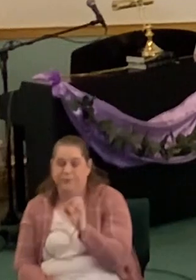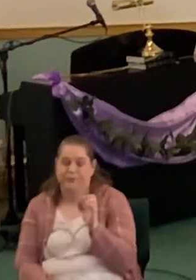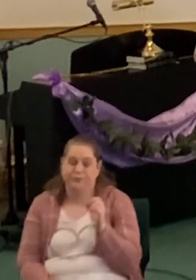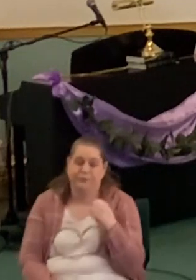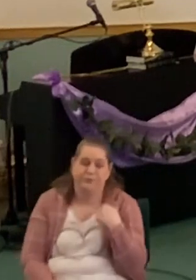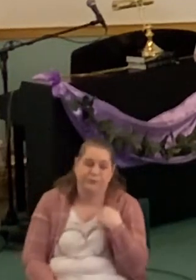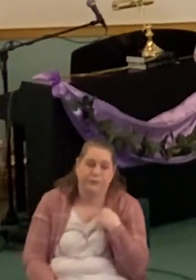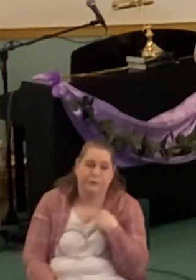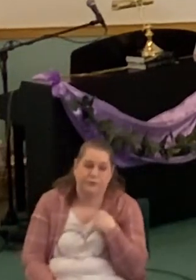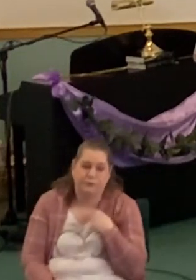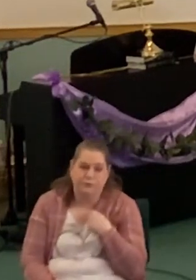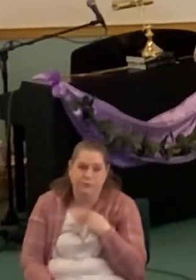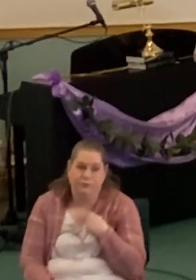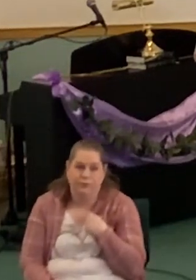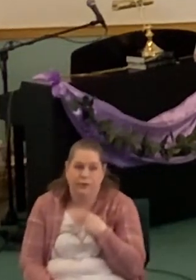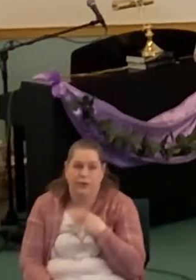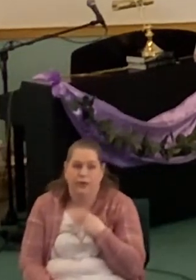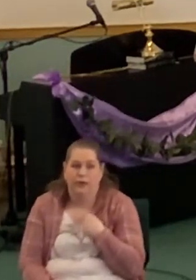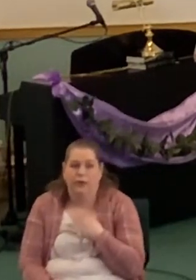says,